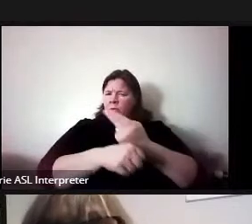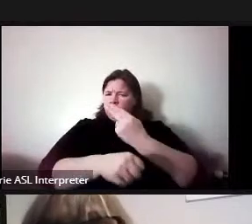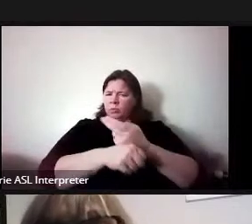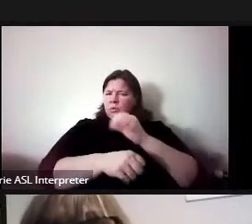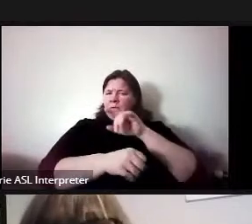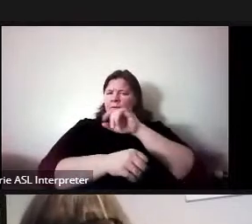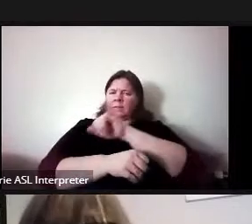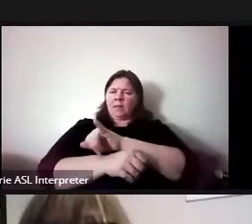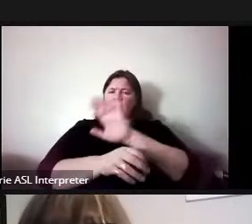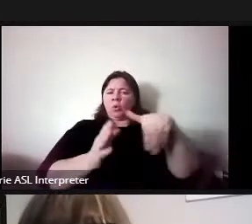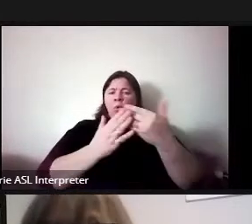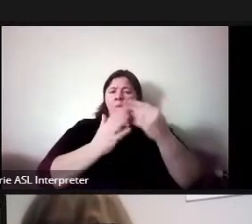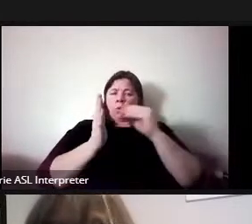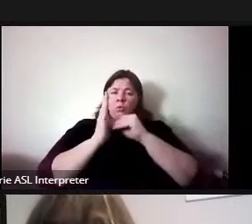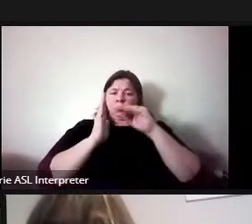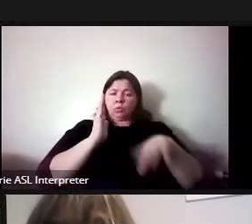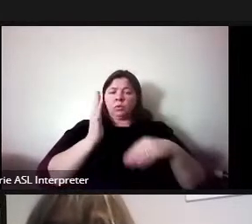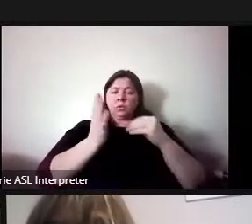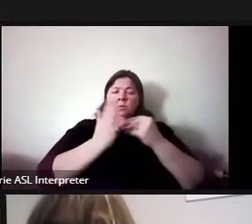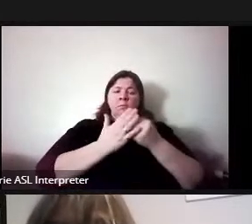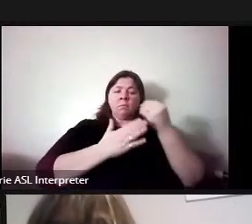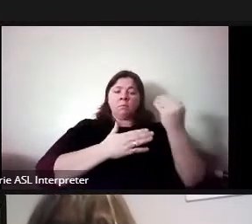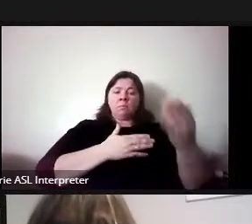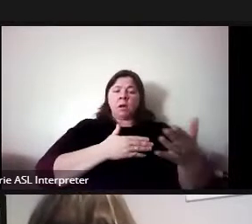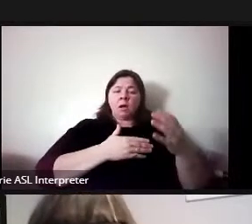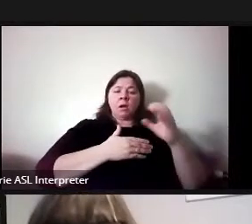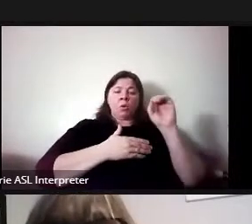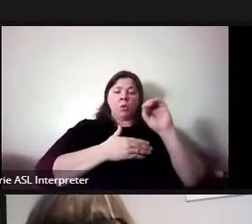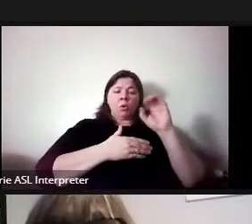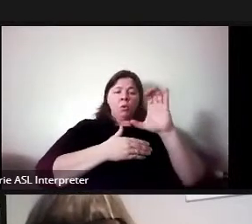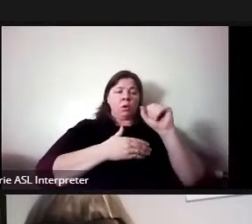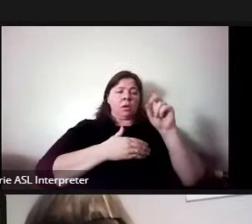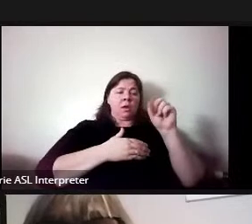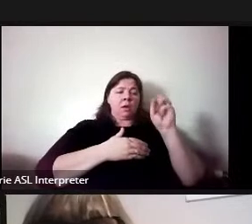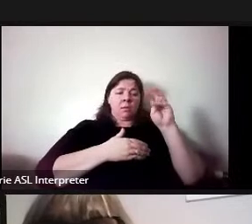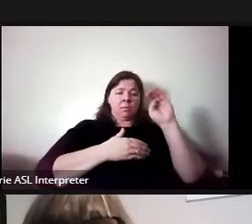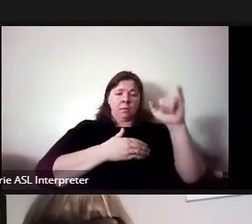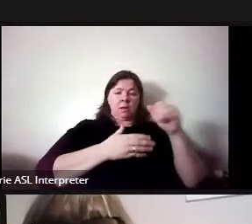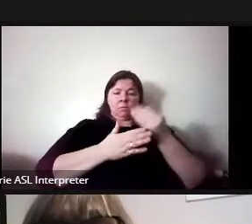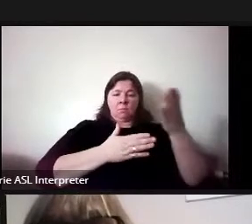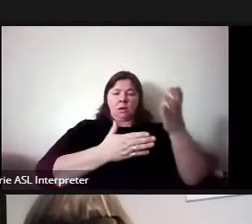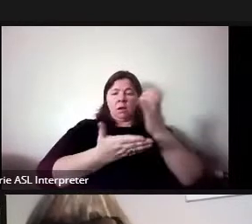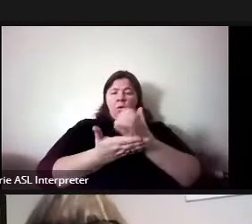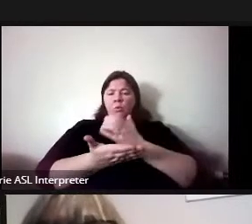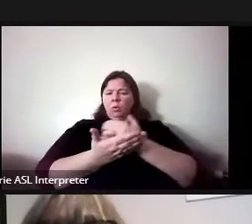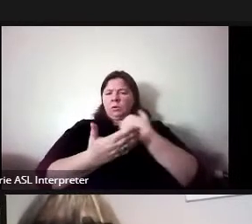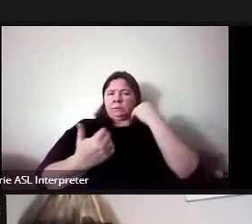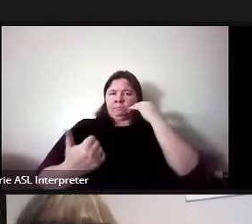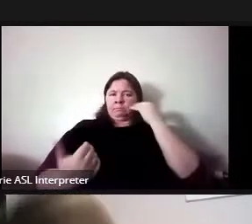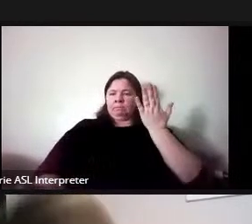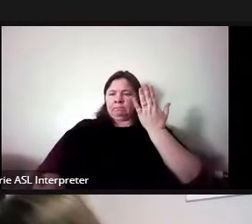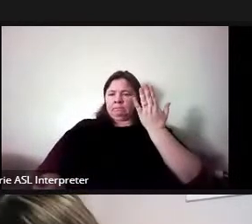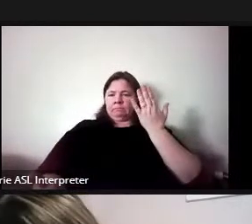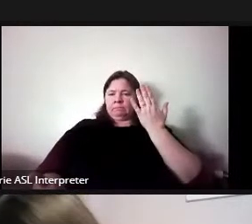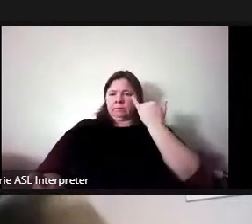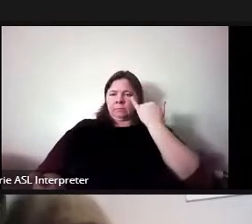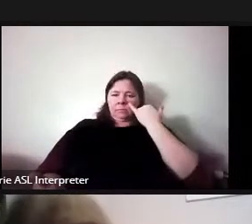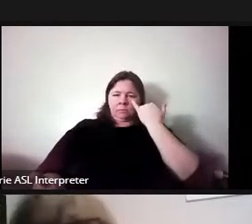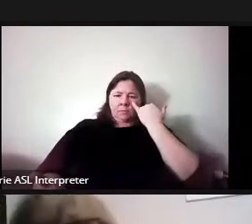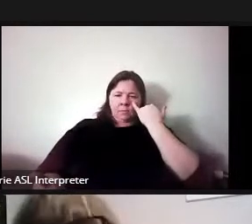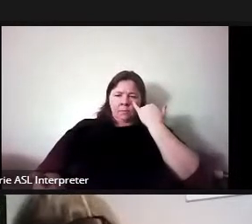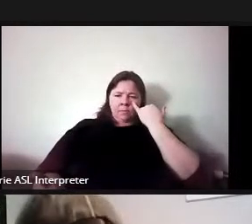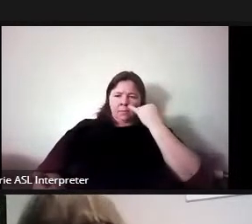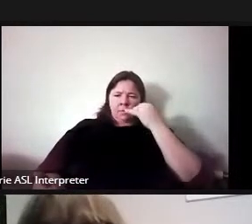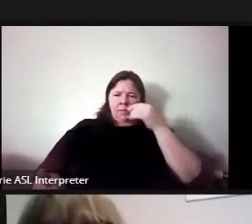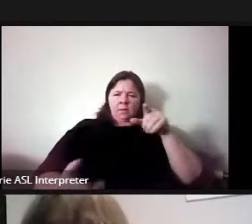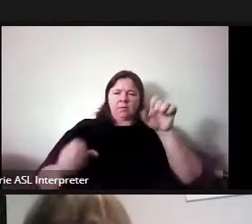Meaning all students have to purchase our Academy to buy a course. Okay. I don't know if either GURSMINDER or Marty